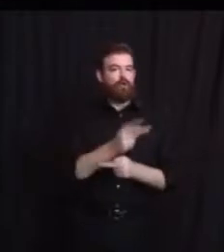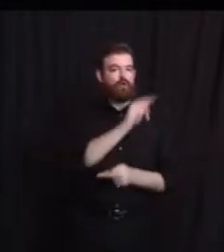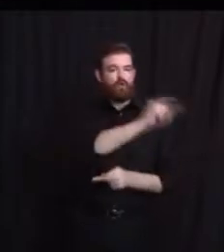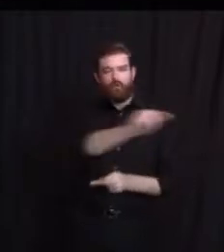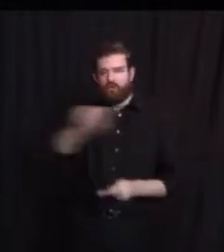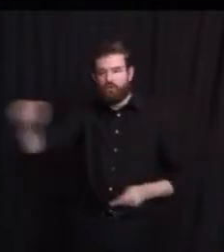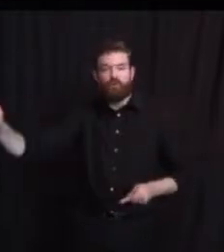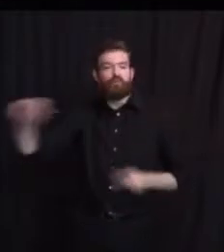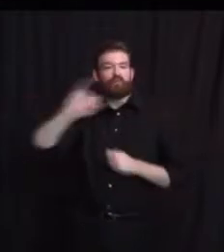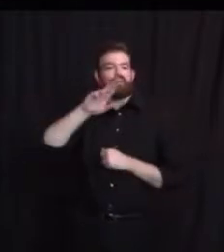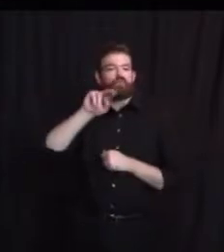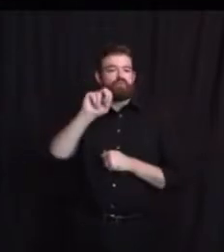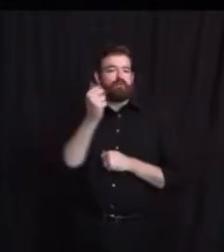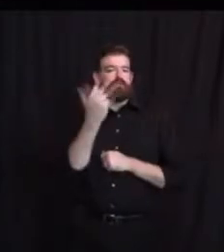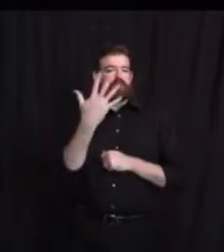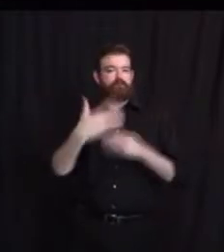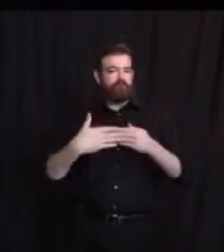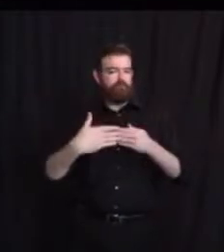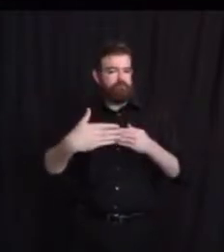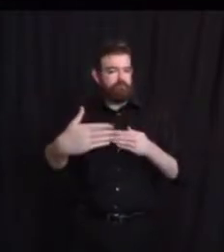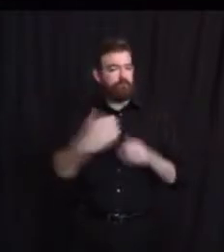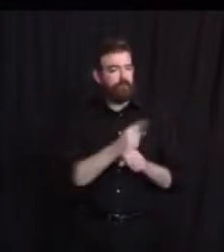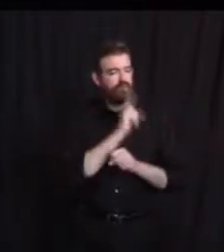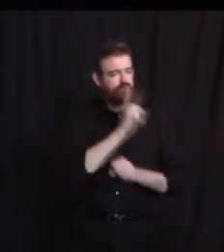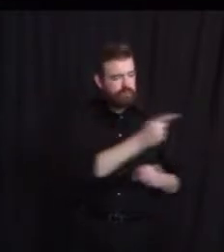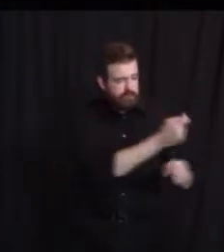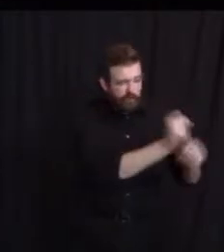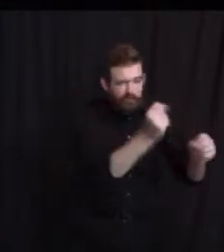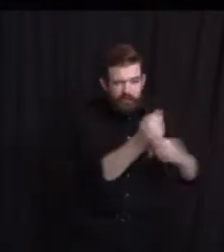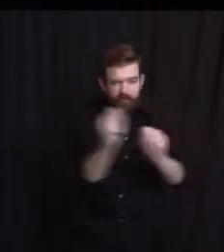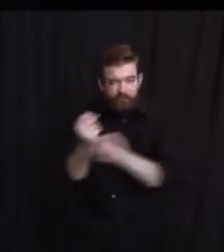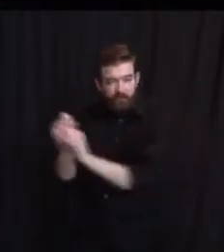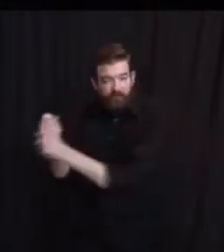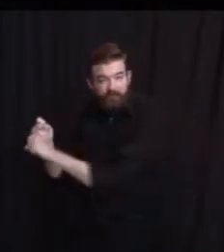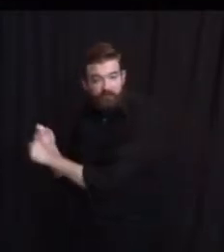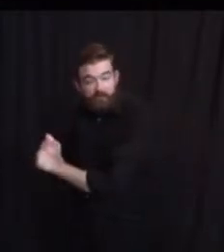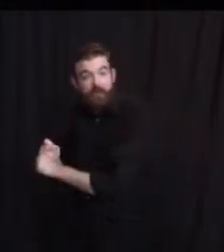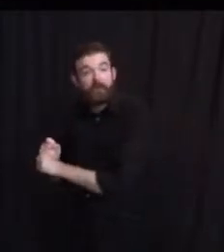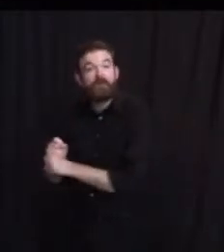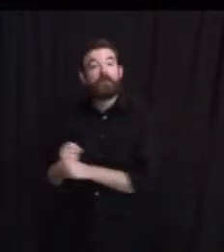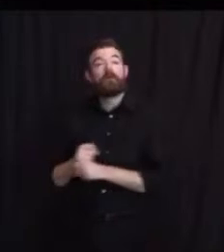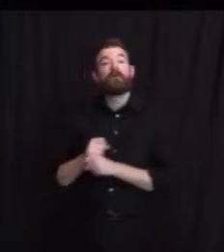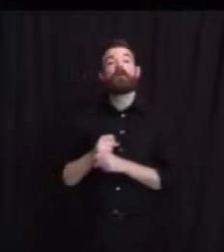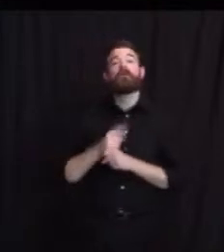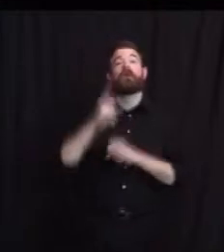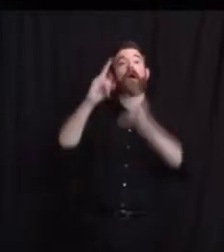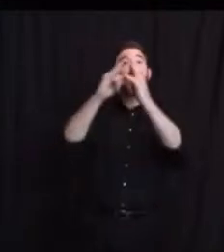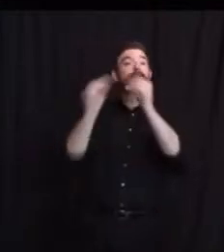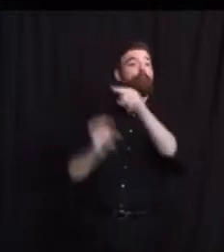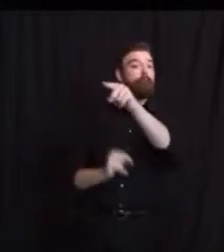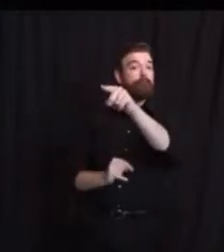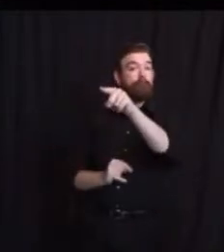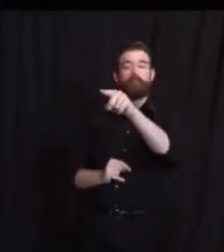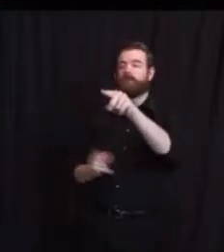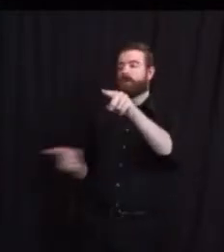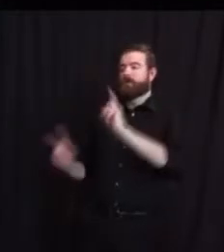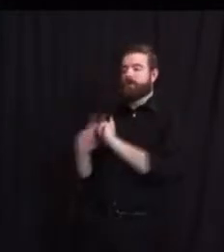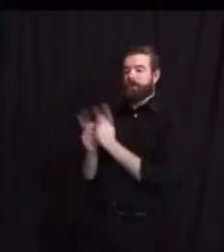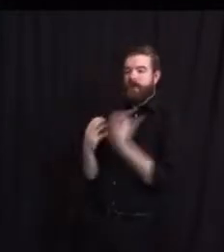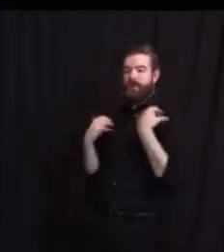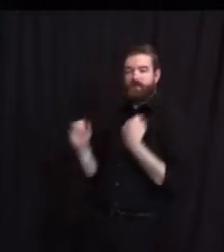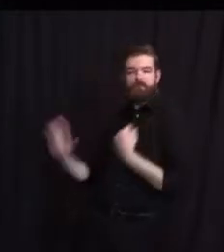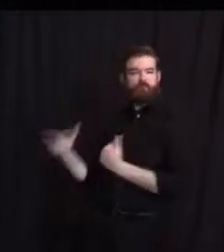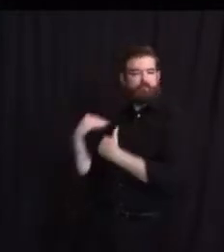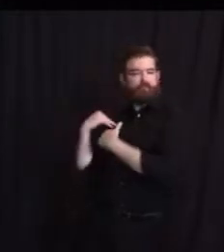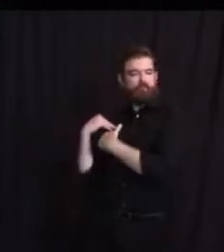will be developing similar safe standards for summer camps, allowing youth day camps to open under those standards and prohibiting sleepaway and